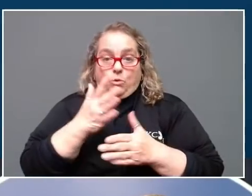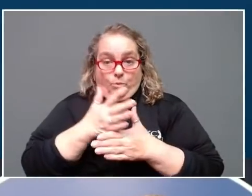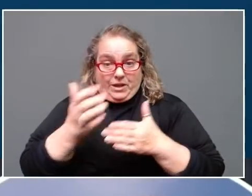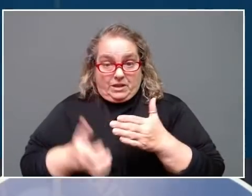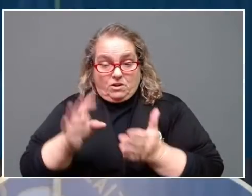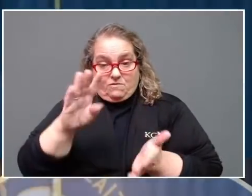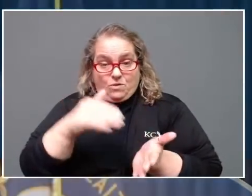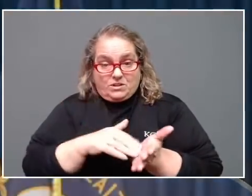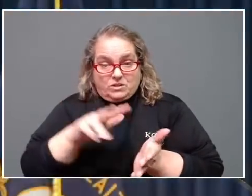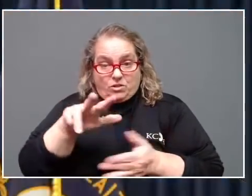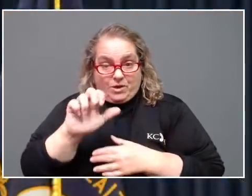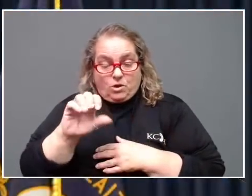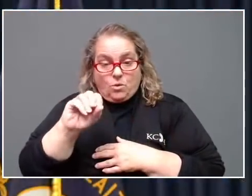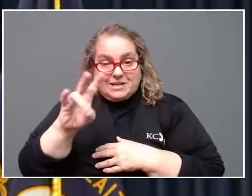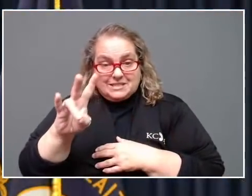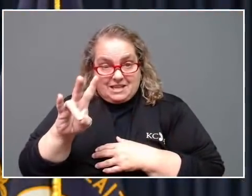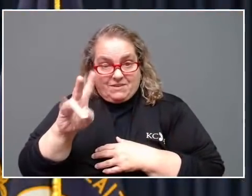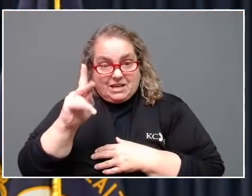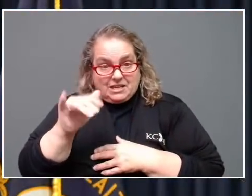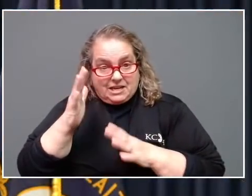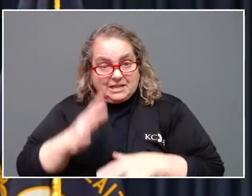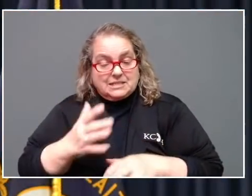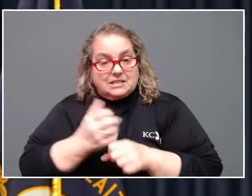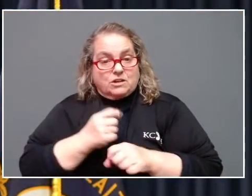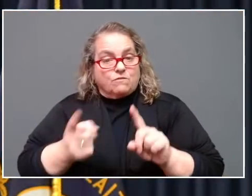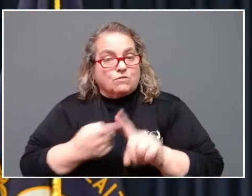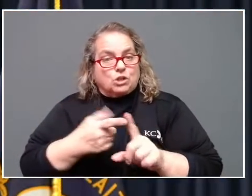Kentuckians getting their very first shot of hope,